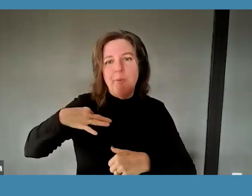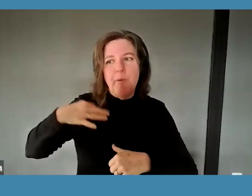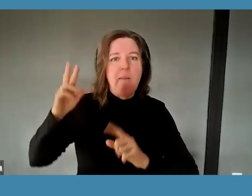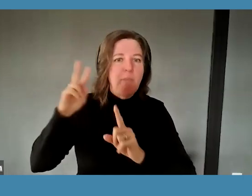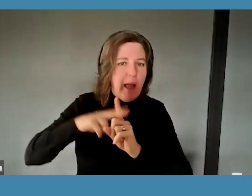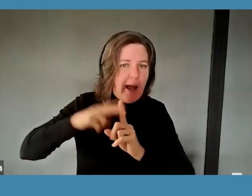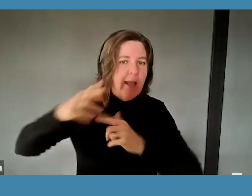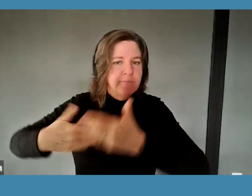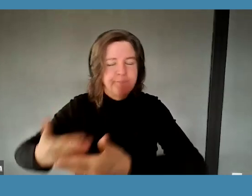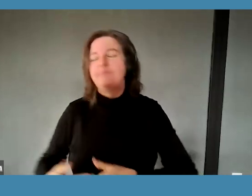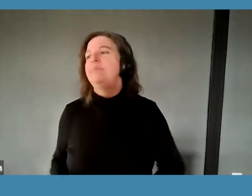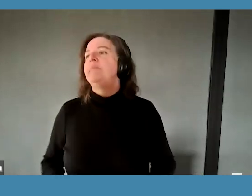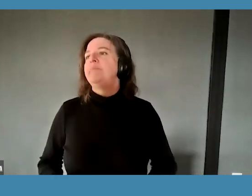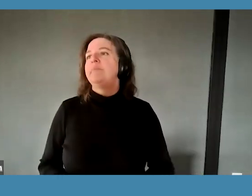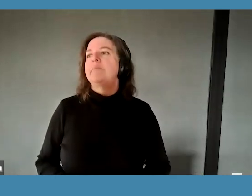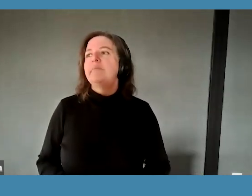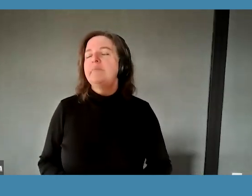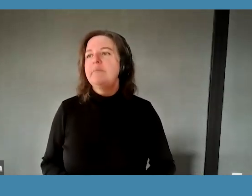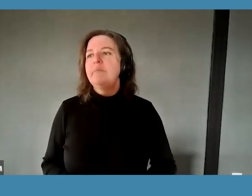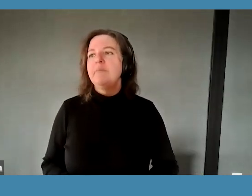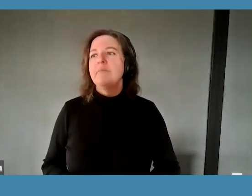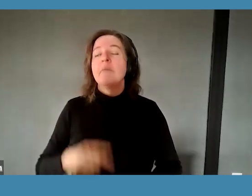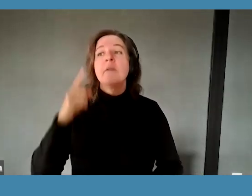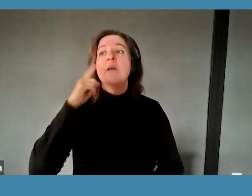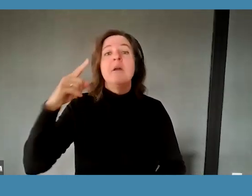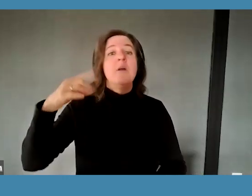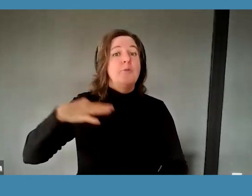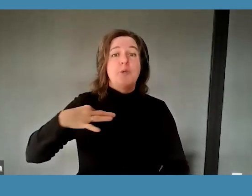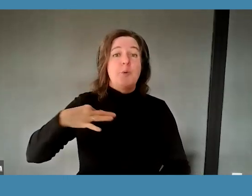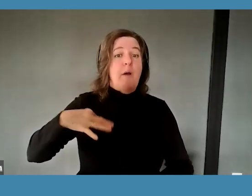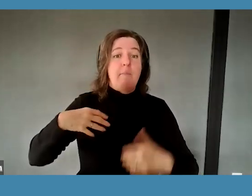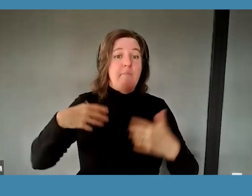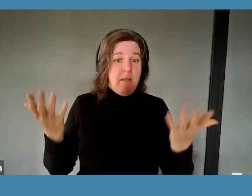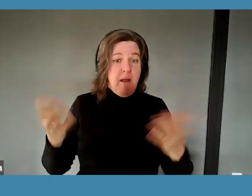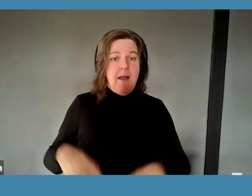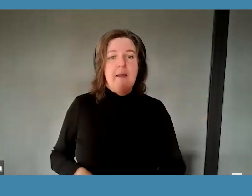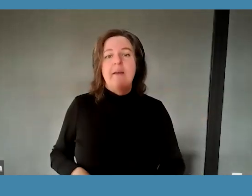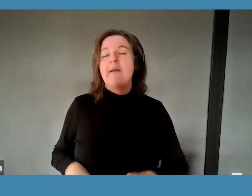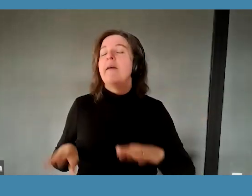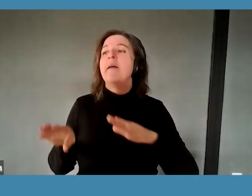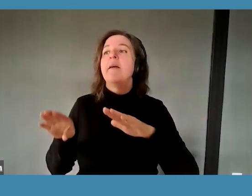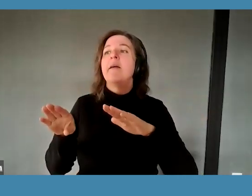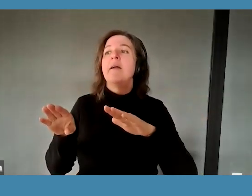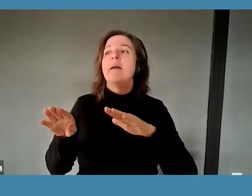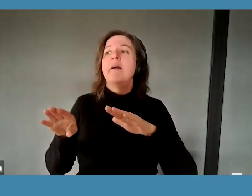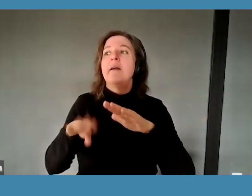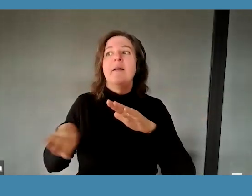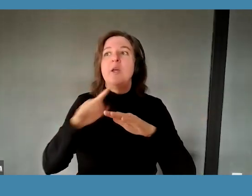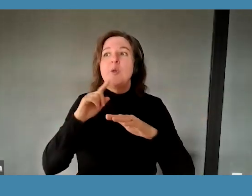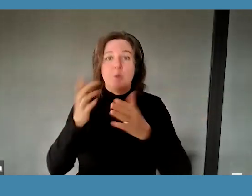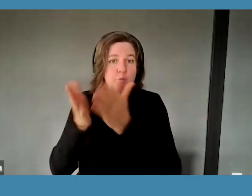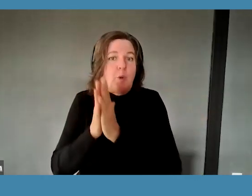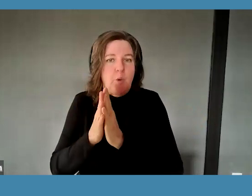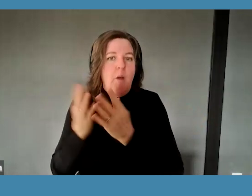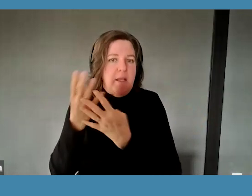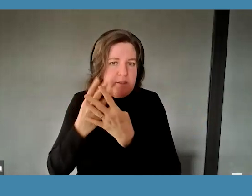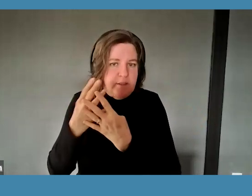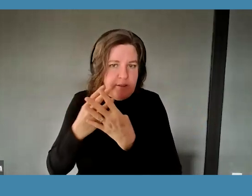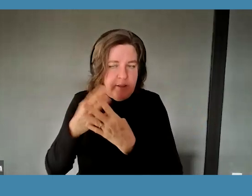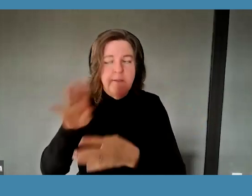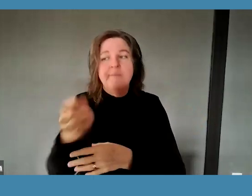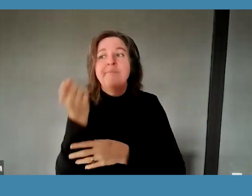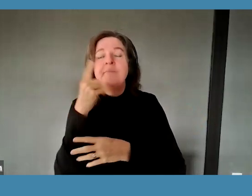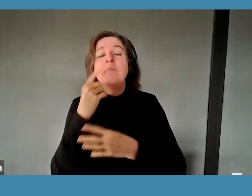Um, so it's to apply, essentially you request to be screened. You have to be screened both for